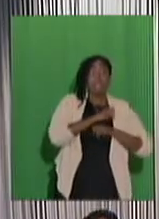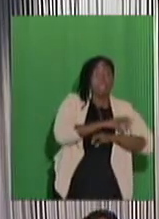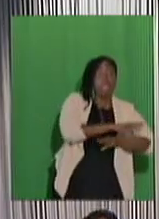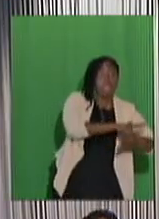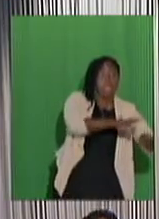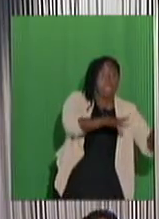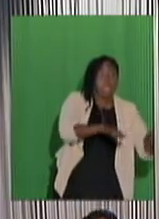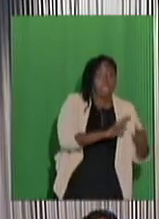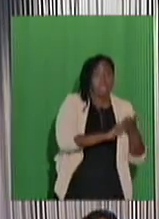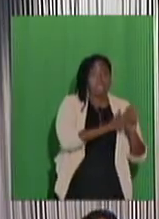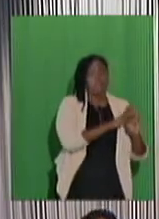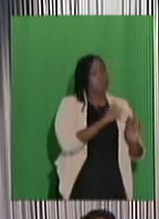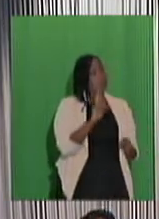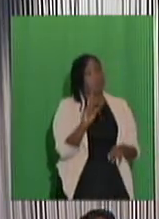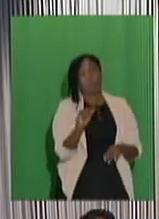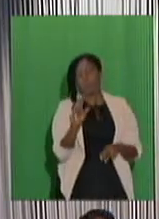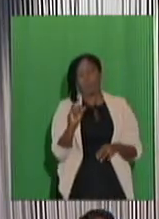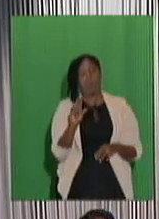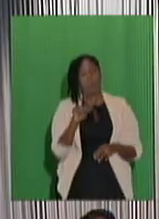Express?